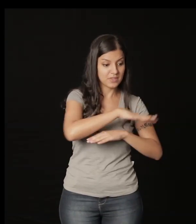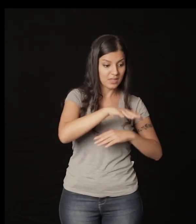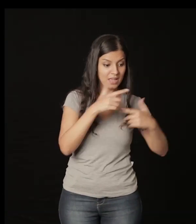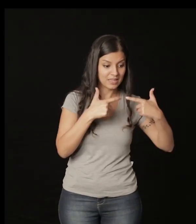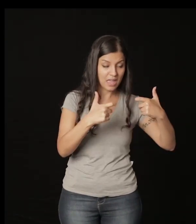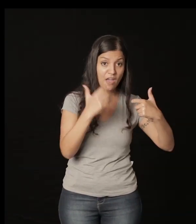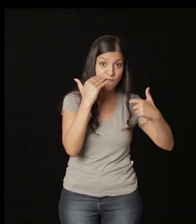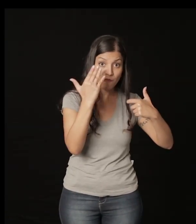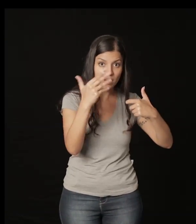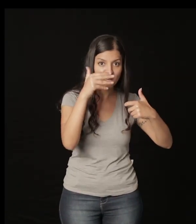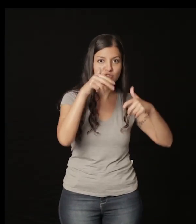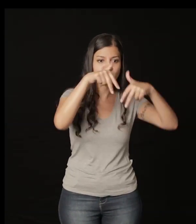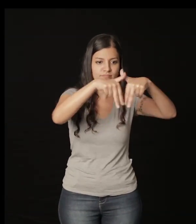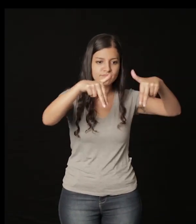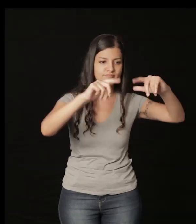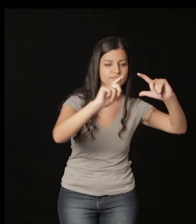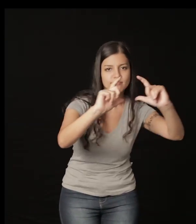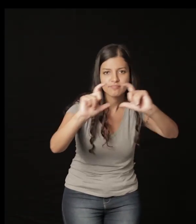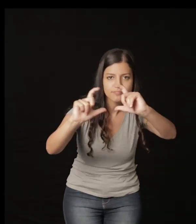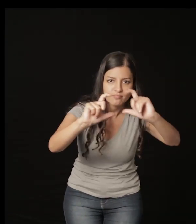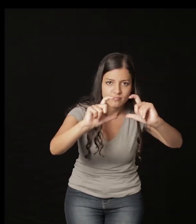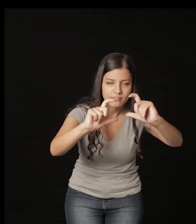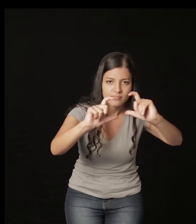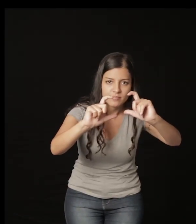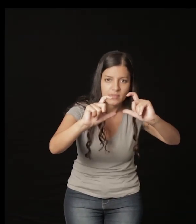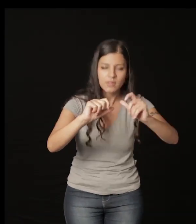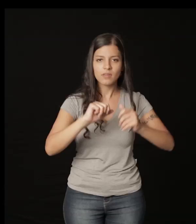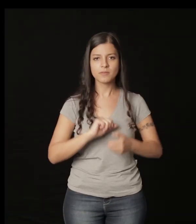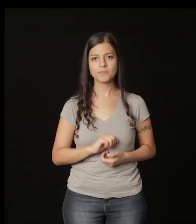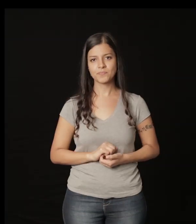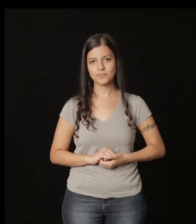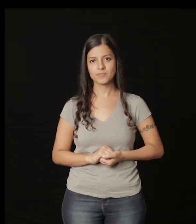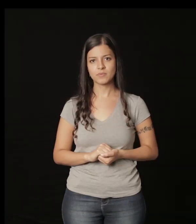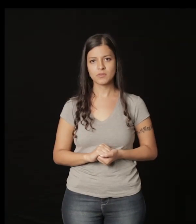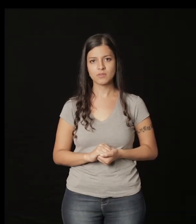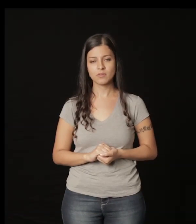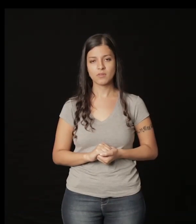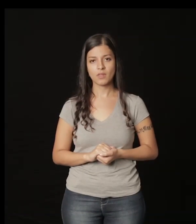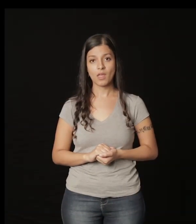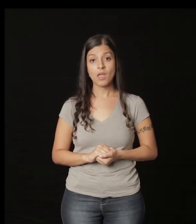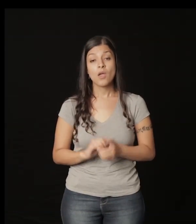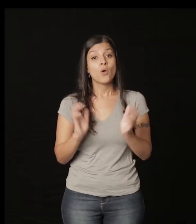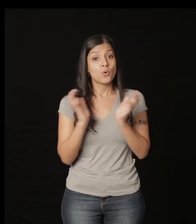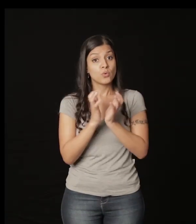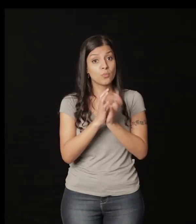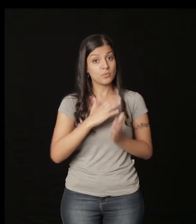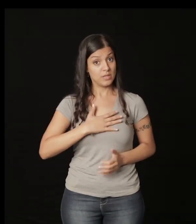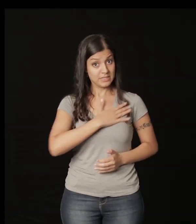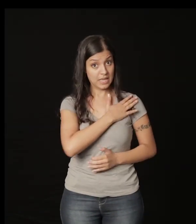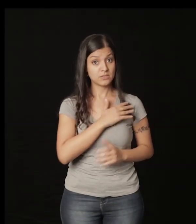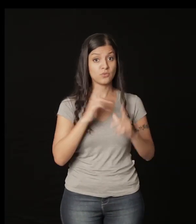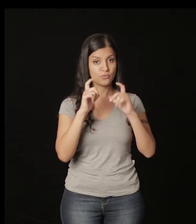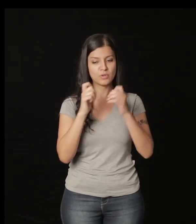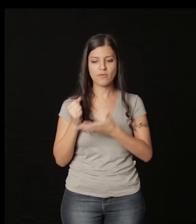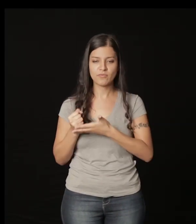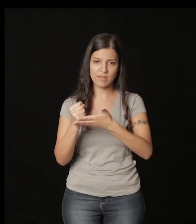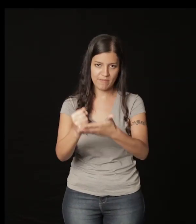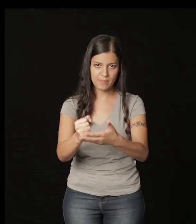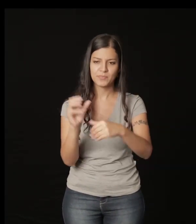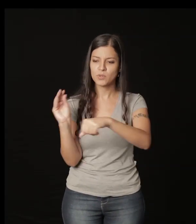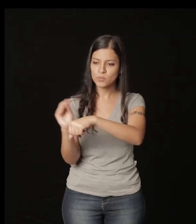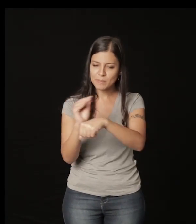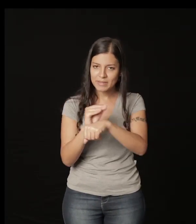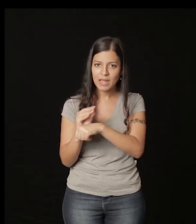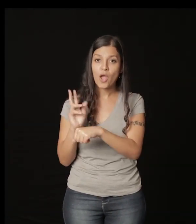and they would be in the theater of war on the front line, and the army would take them there, the army would feed them and look after them and give them access to the